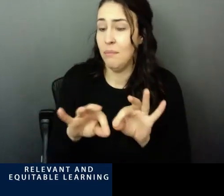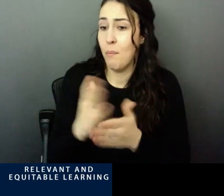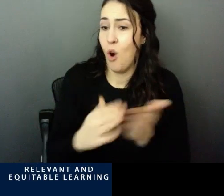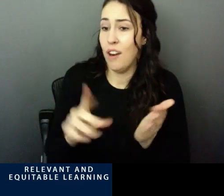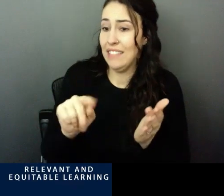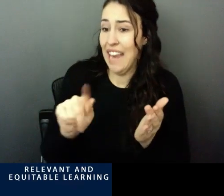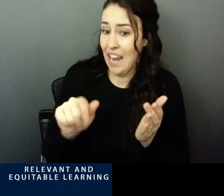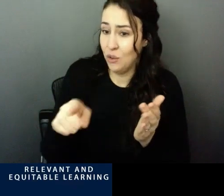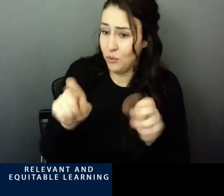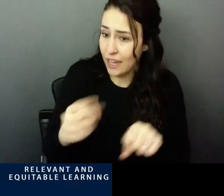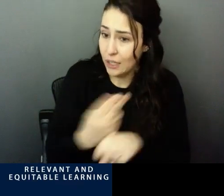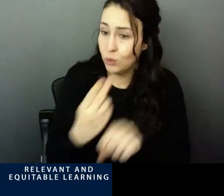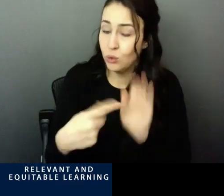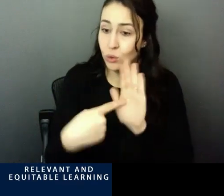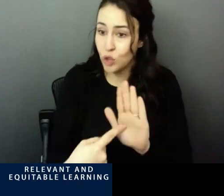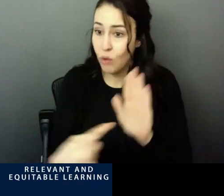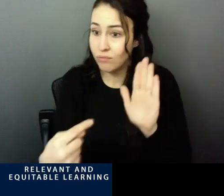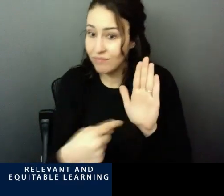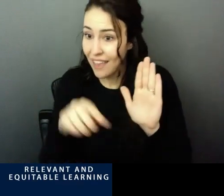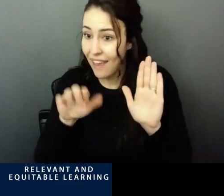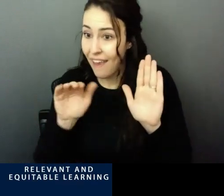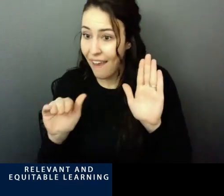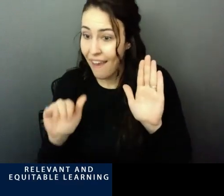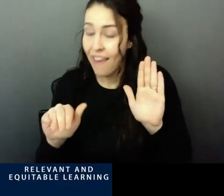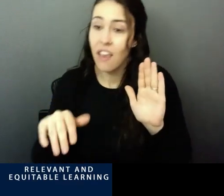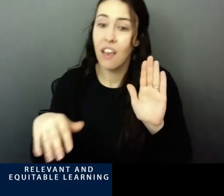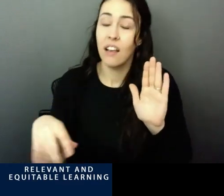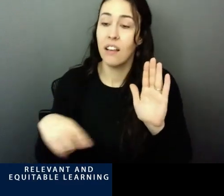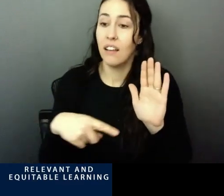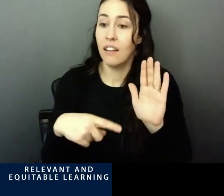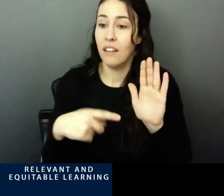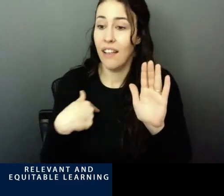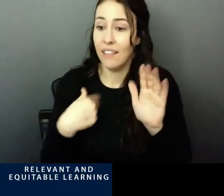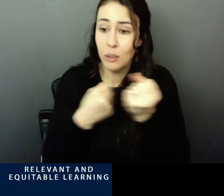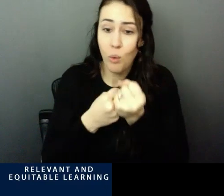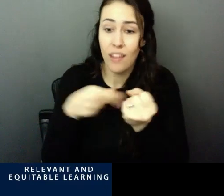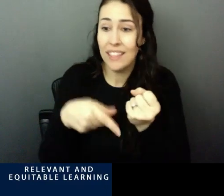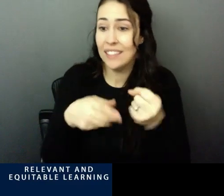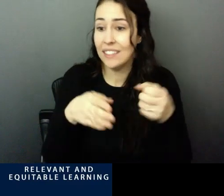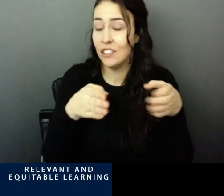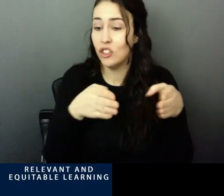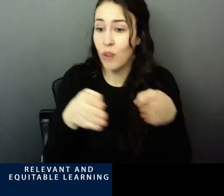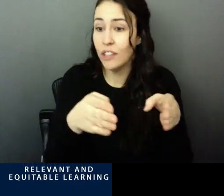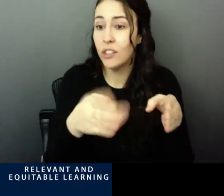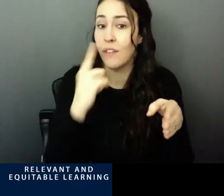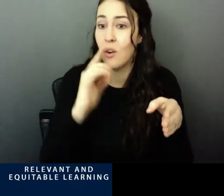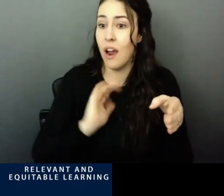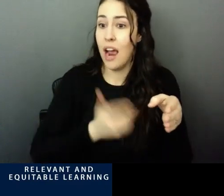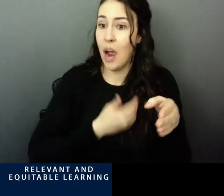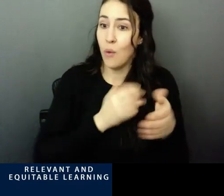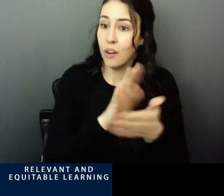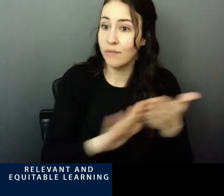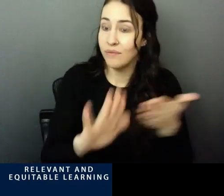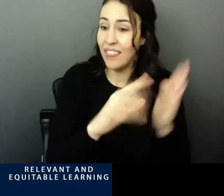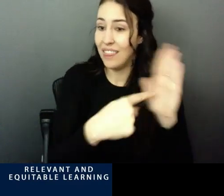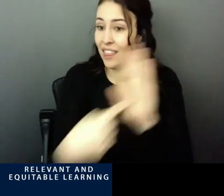really show, hey, in support of the direction we're planning to go as an institution, here's some showing where students